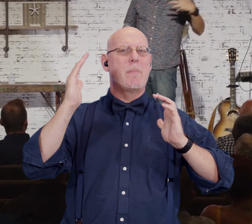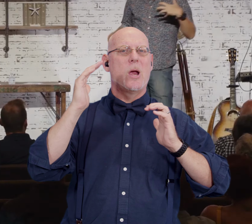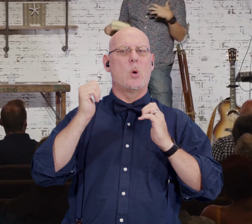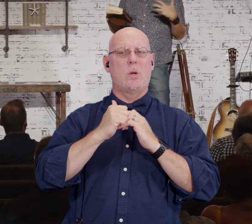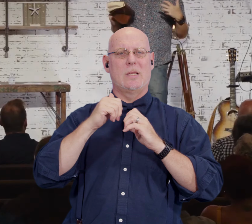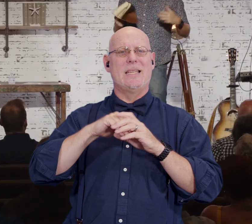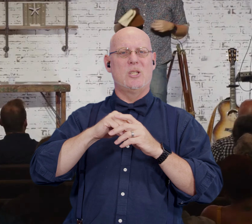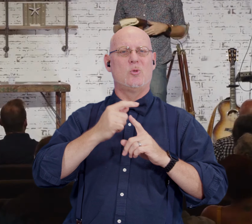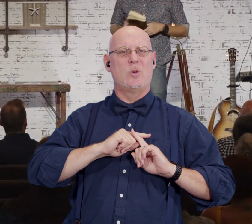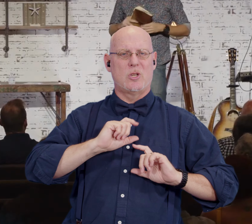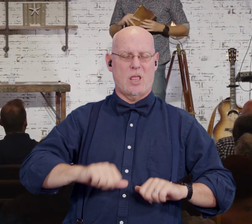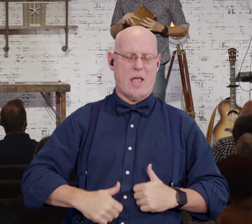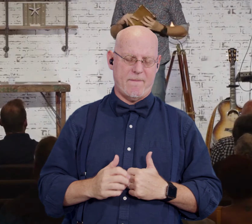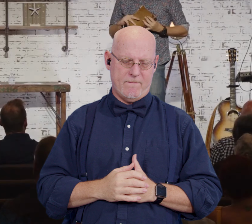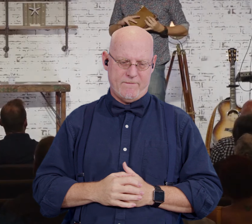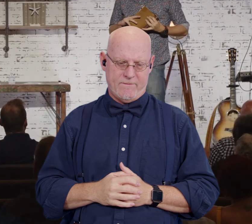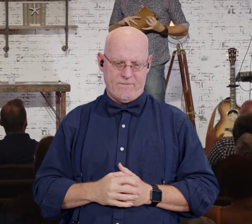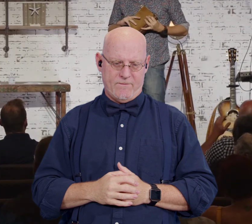of comparison within a Christian life.